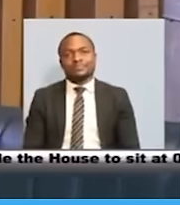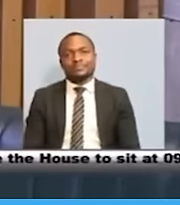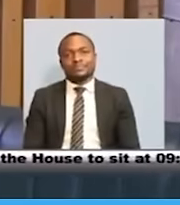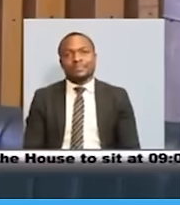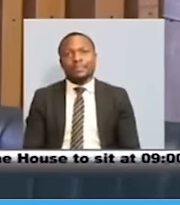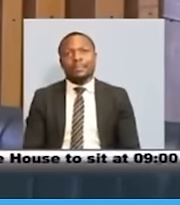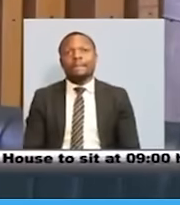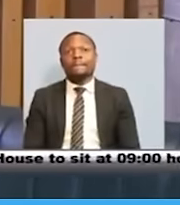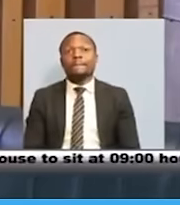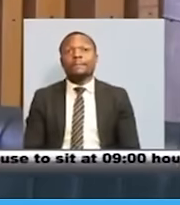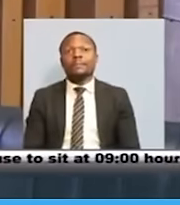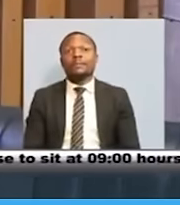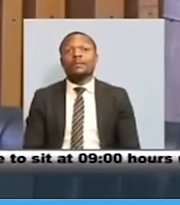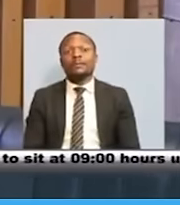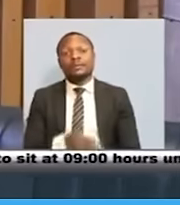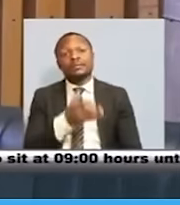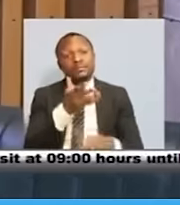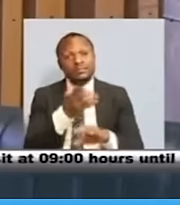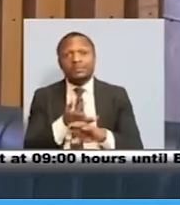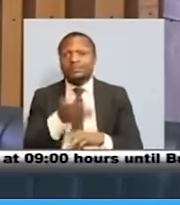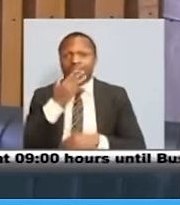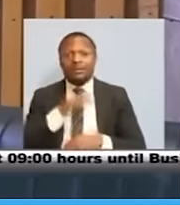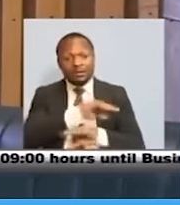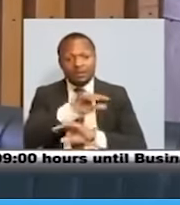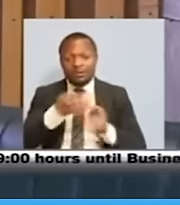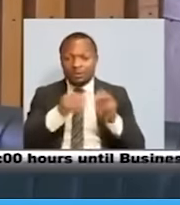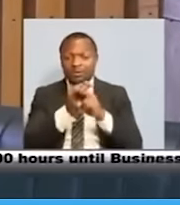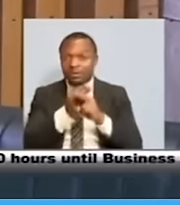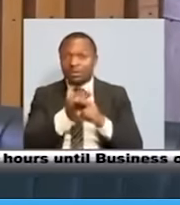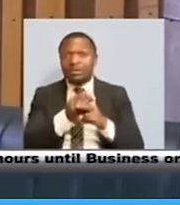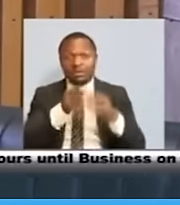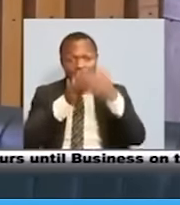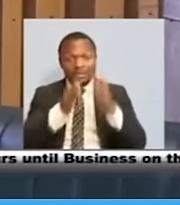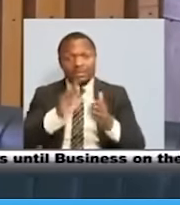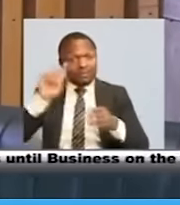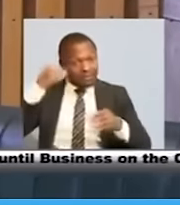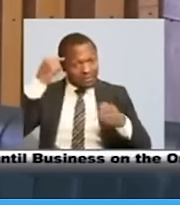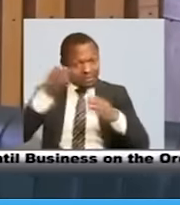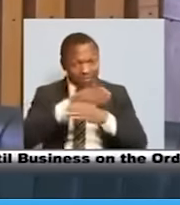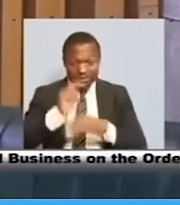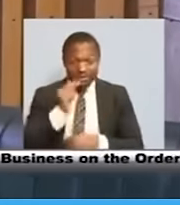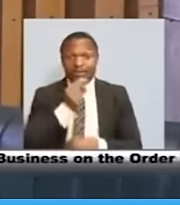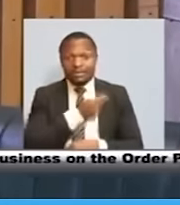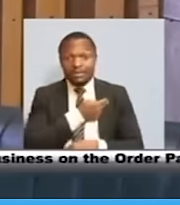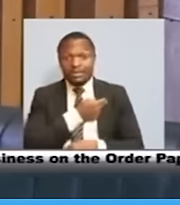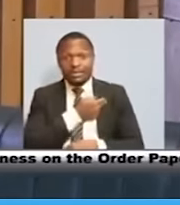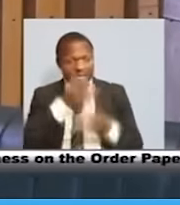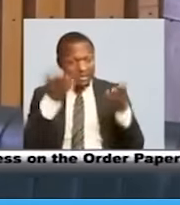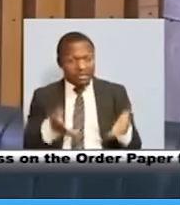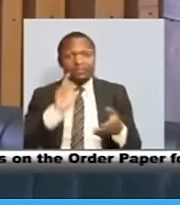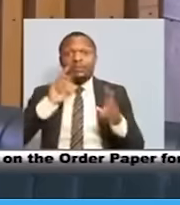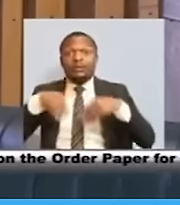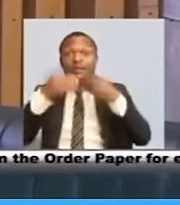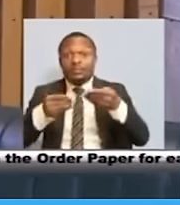So it is an indictment, Madam Speaker, on the lead of government business that we here must be